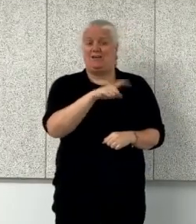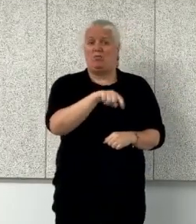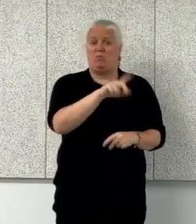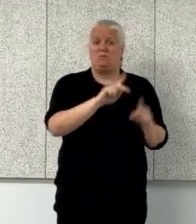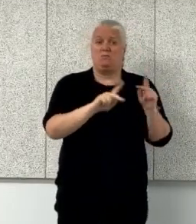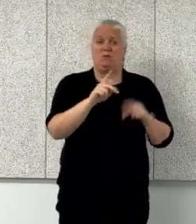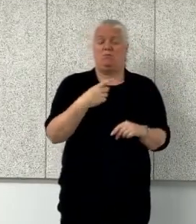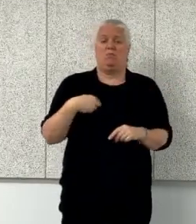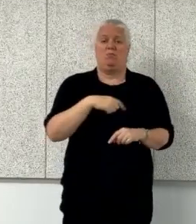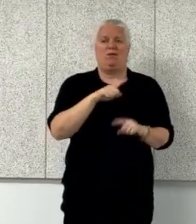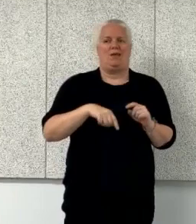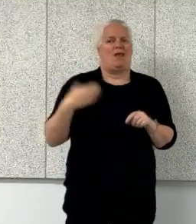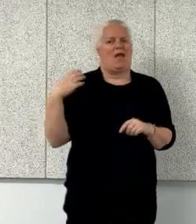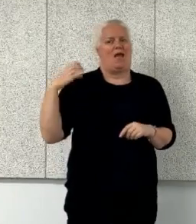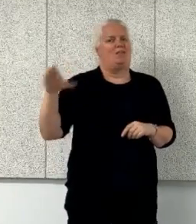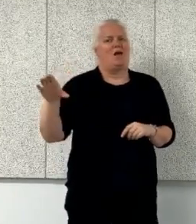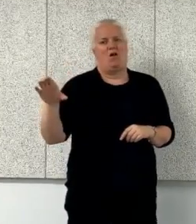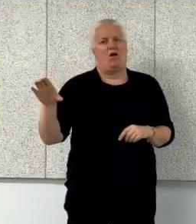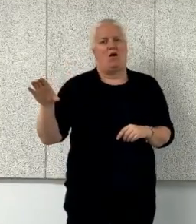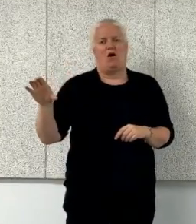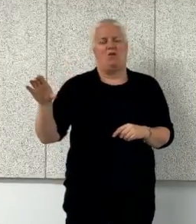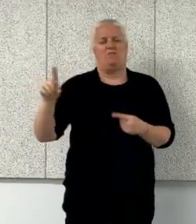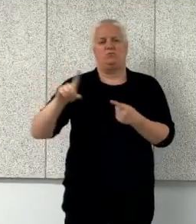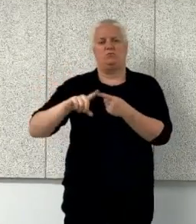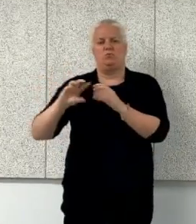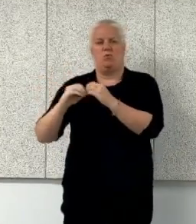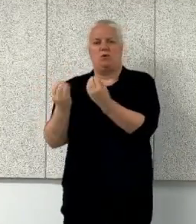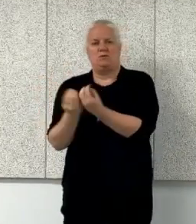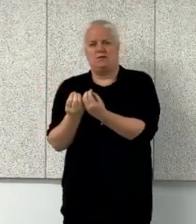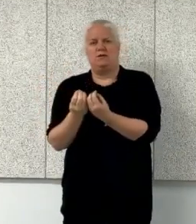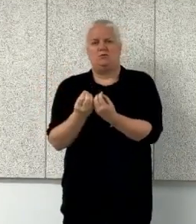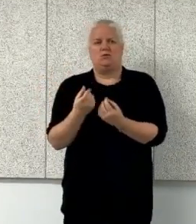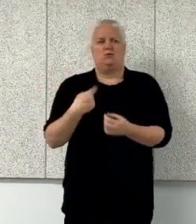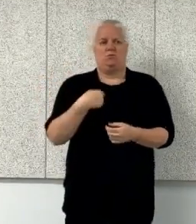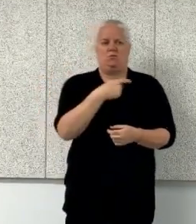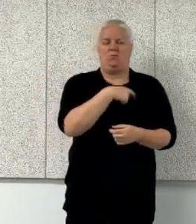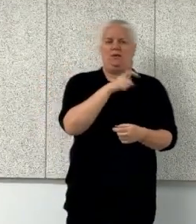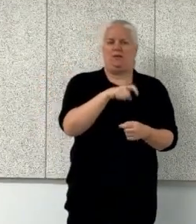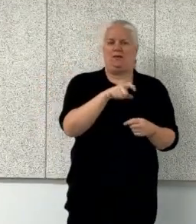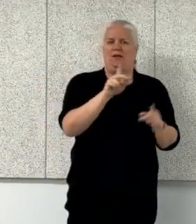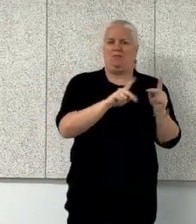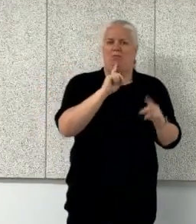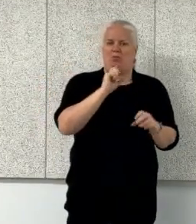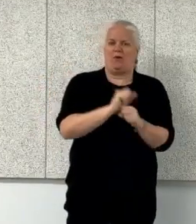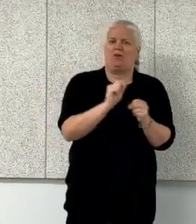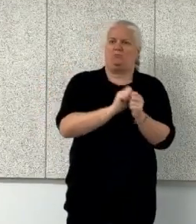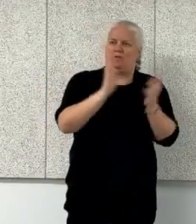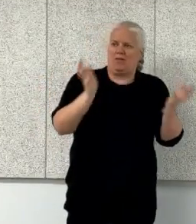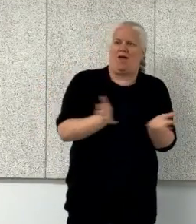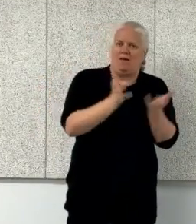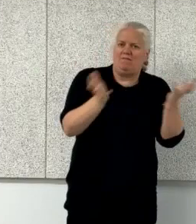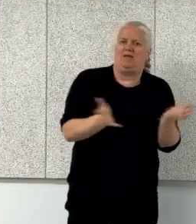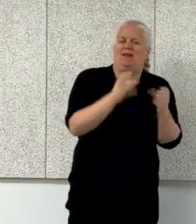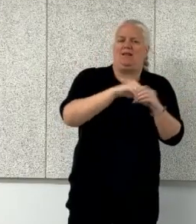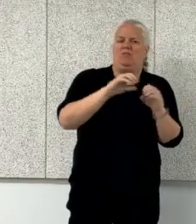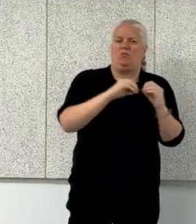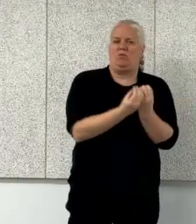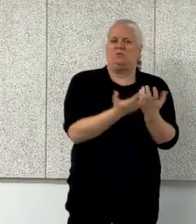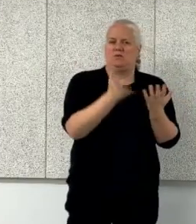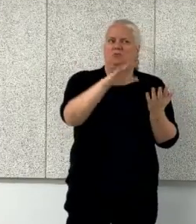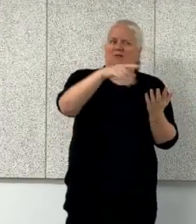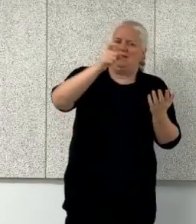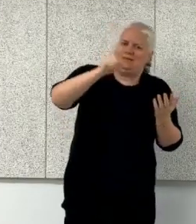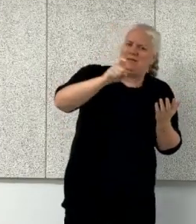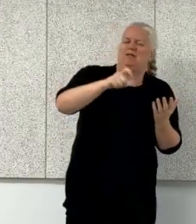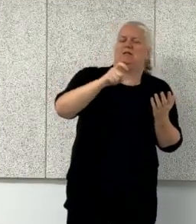those relationships with community to the organization if we also don't have the folks who are actually advocating within the organizations and taking that on. And that